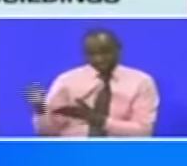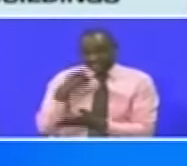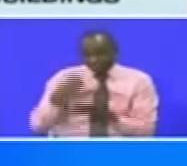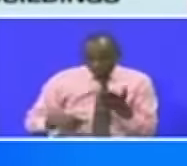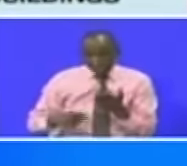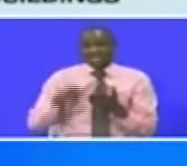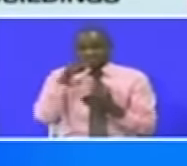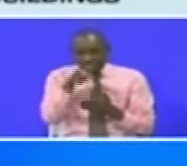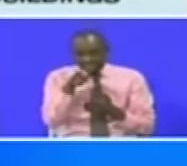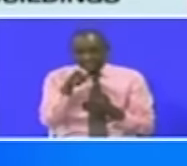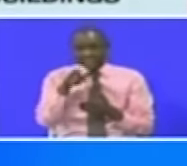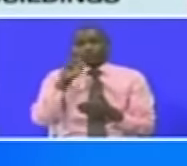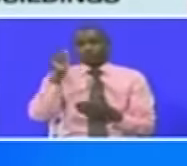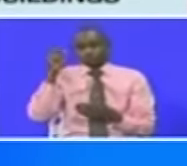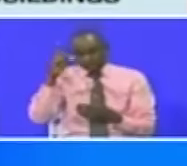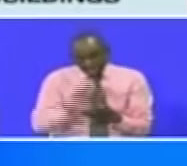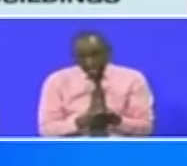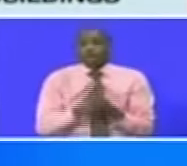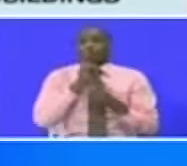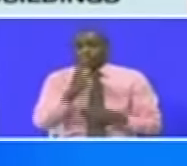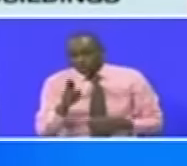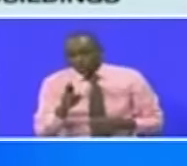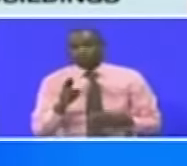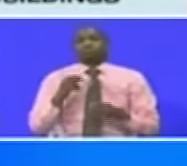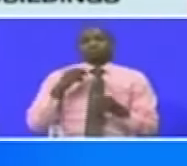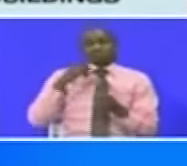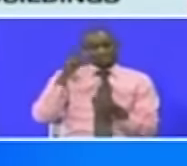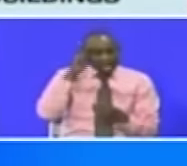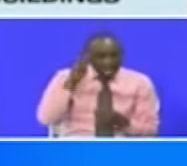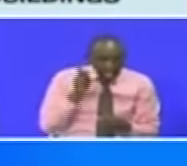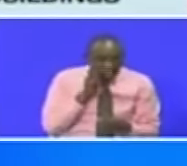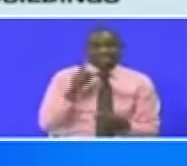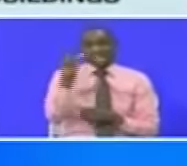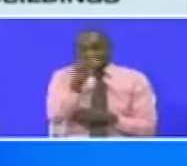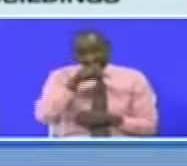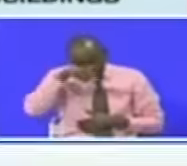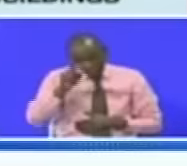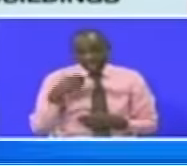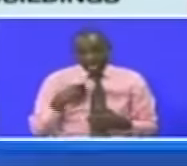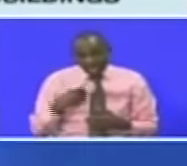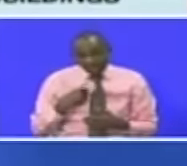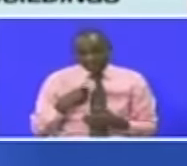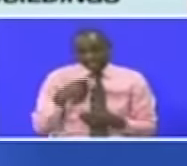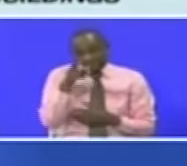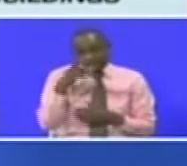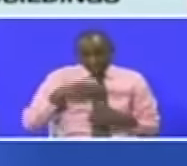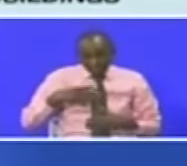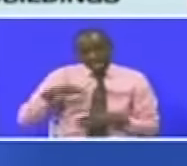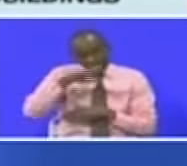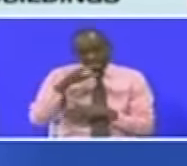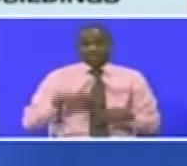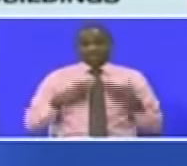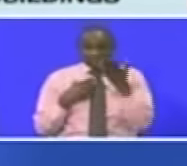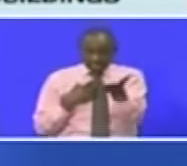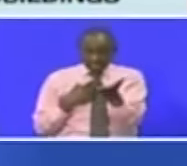details how Runda, Ruaka, Ruiru, Ruai, Karen and Langata will be transformed into pure residential areas.